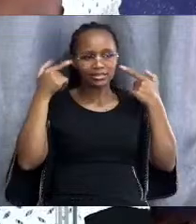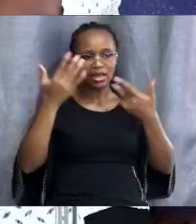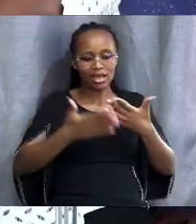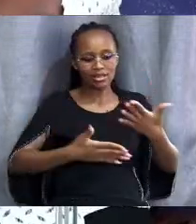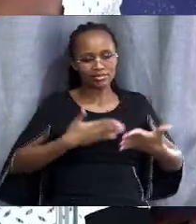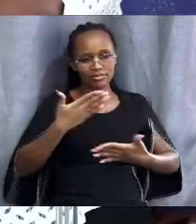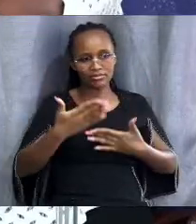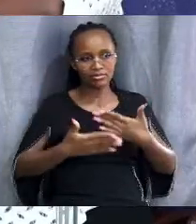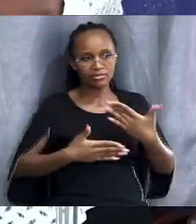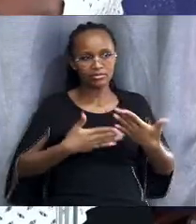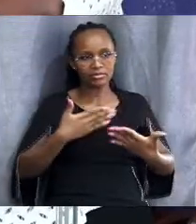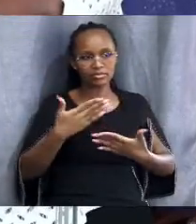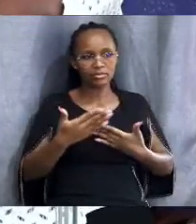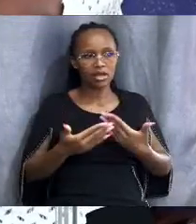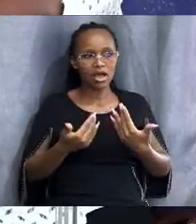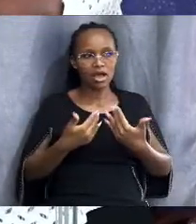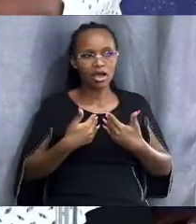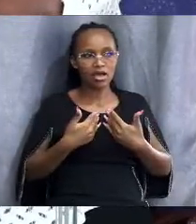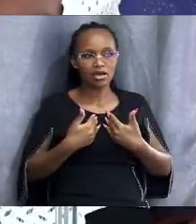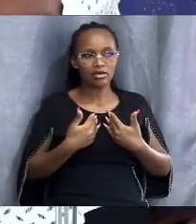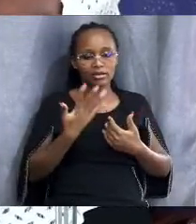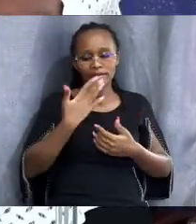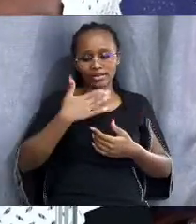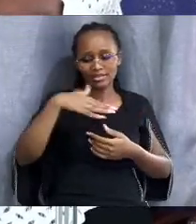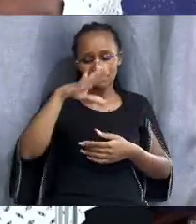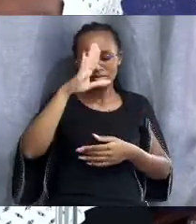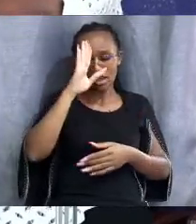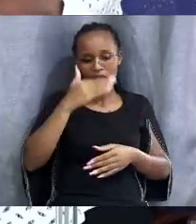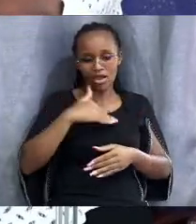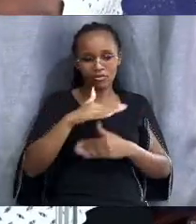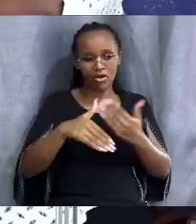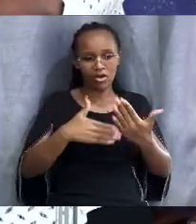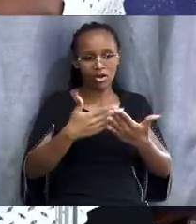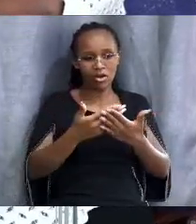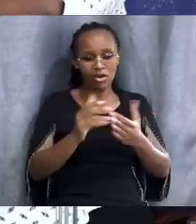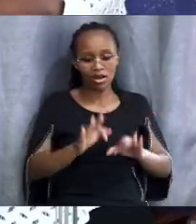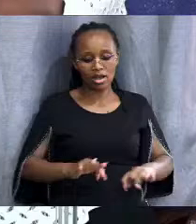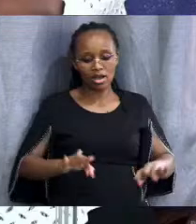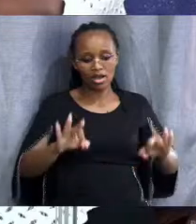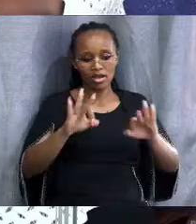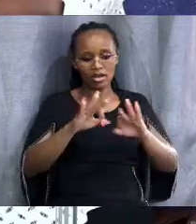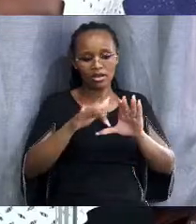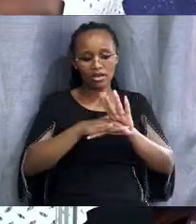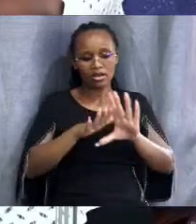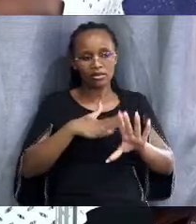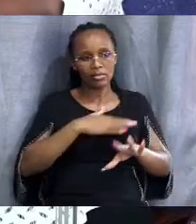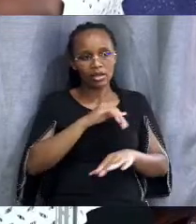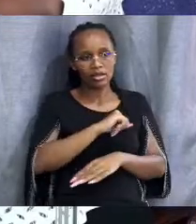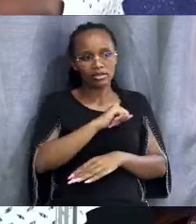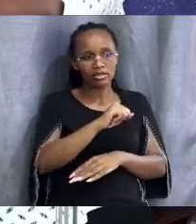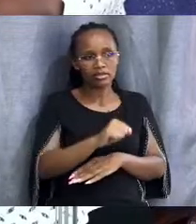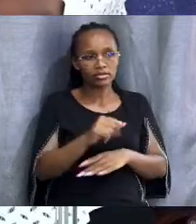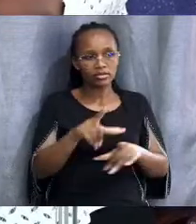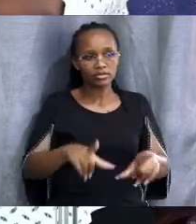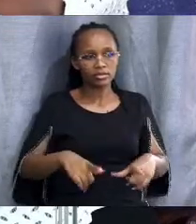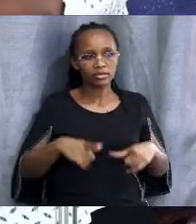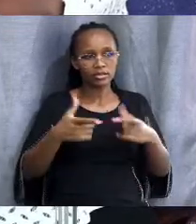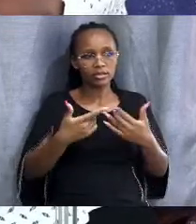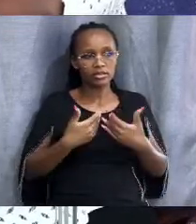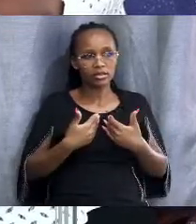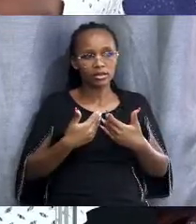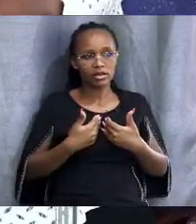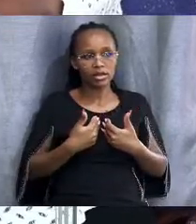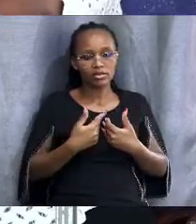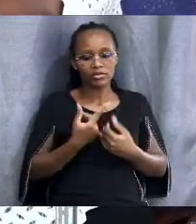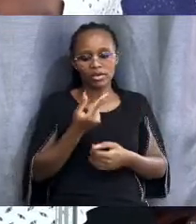tear, every shared triumph or disappointment, all are treasured in the depths of my soul. Your life may have been